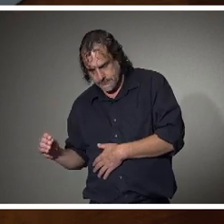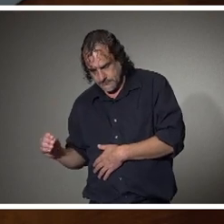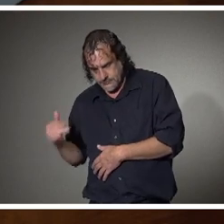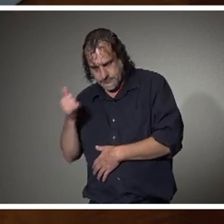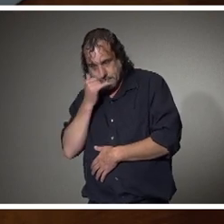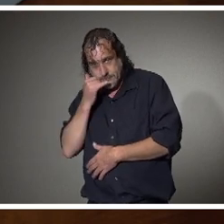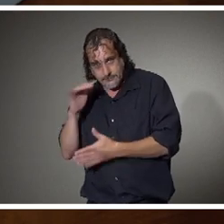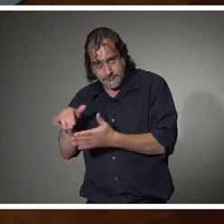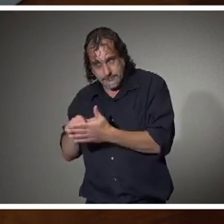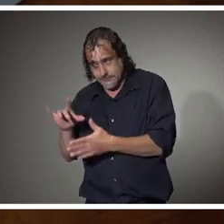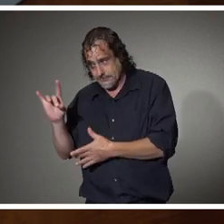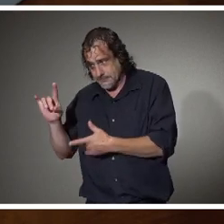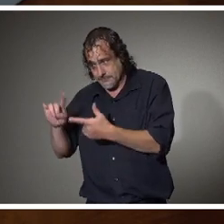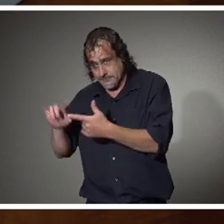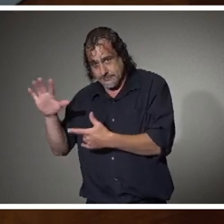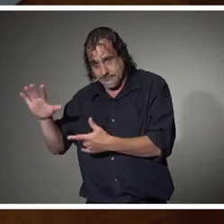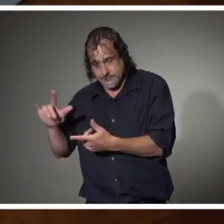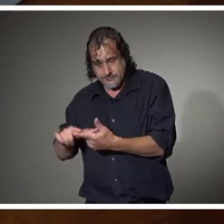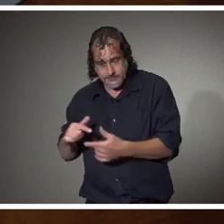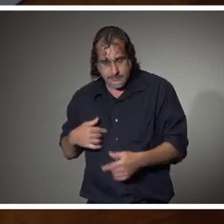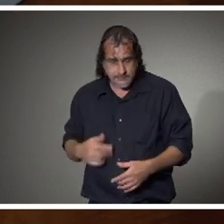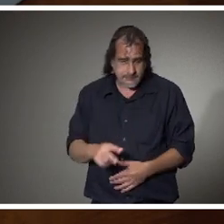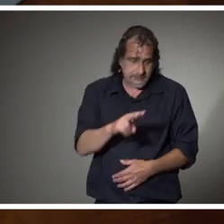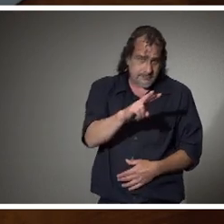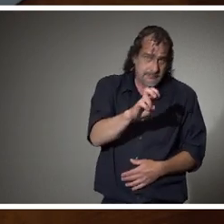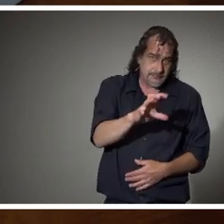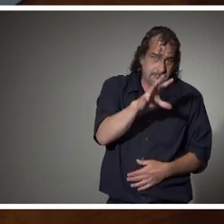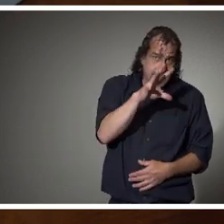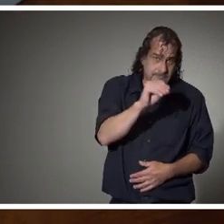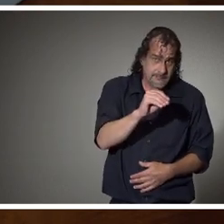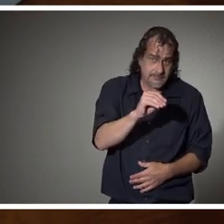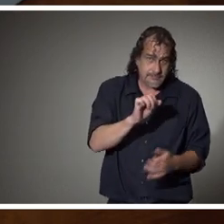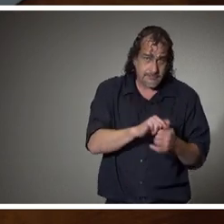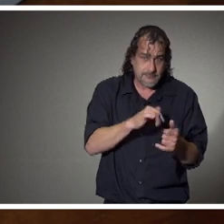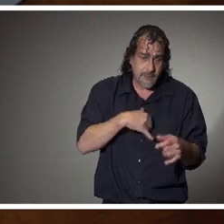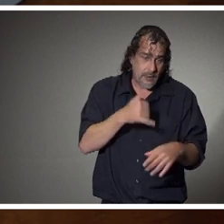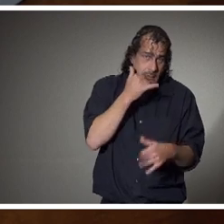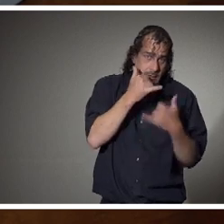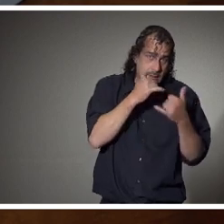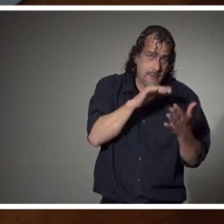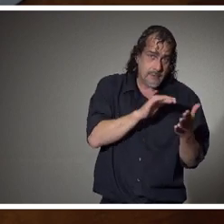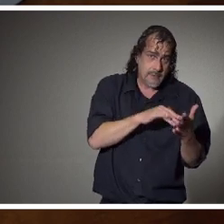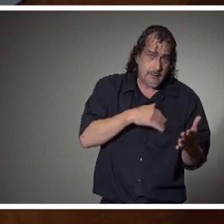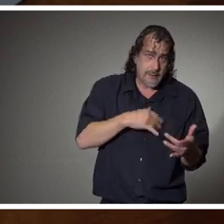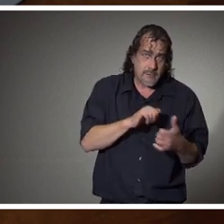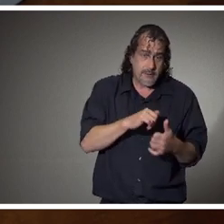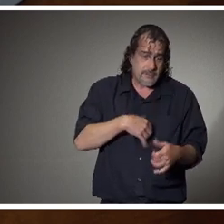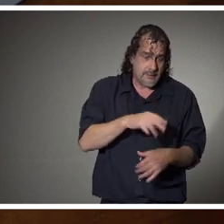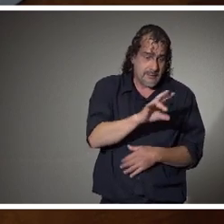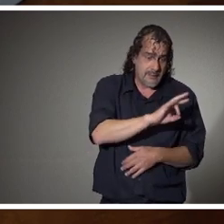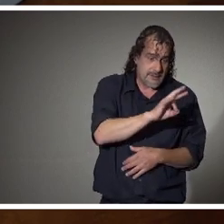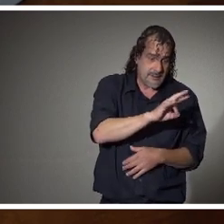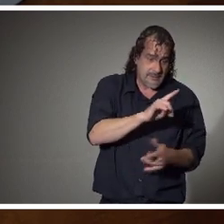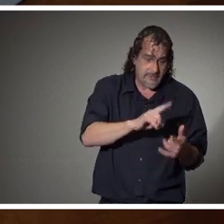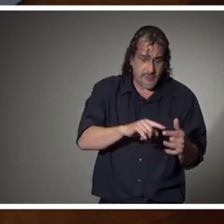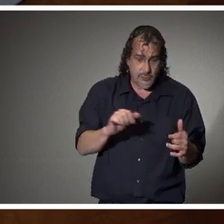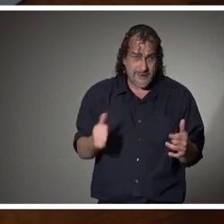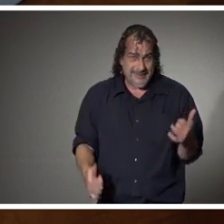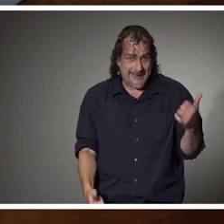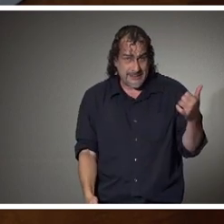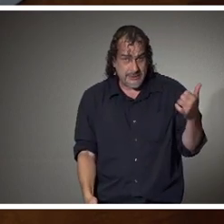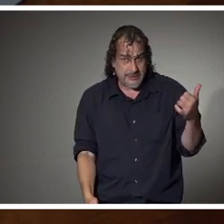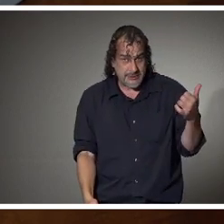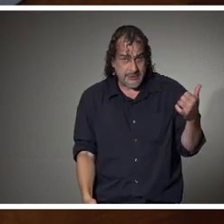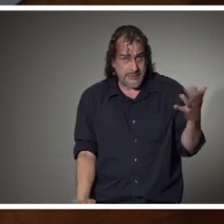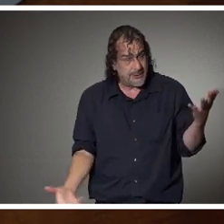working 8 to 5, to now we have 250 employees working in a call center that are working from 7 a.m. to 10 p.m. And